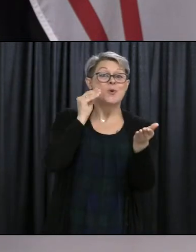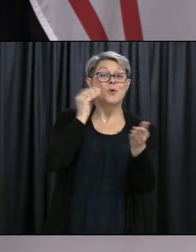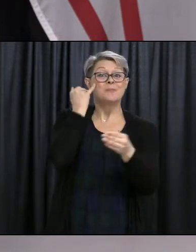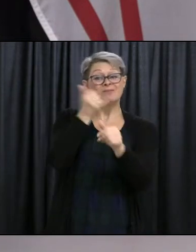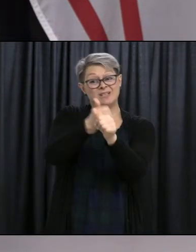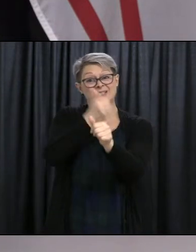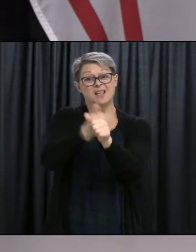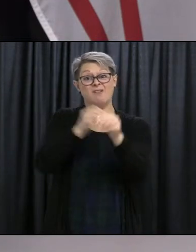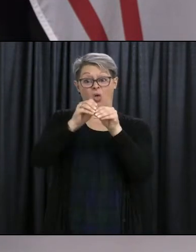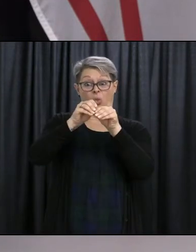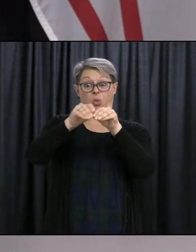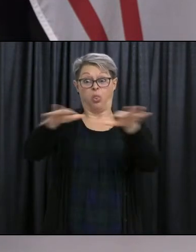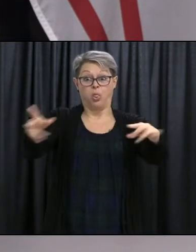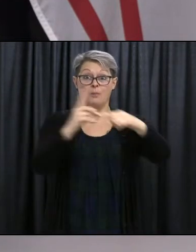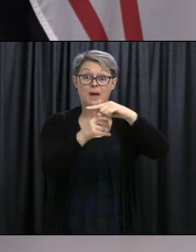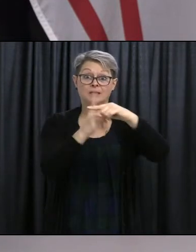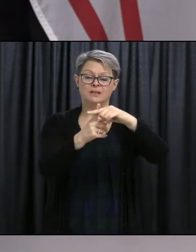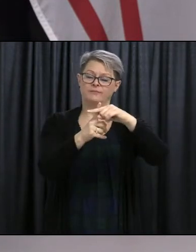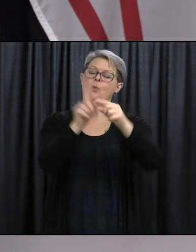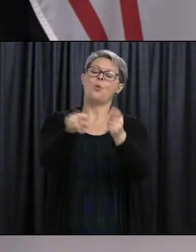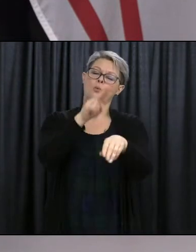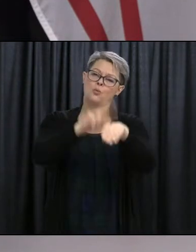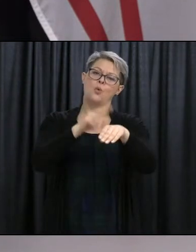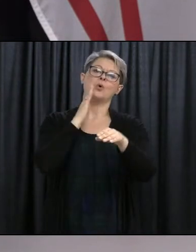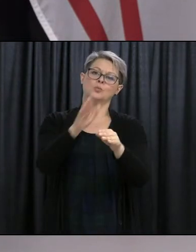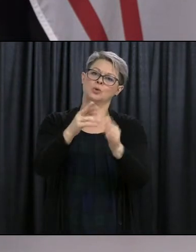in that case, then we are stricter again.